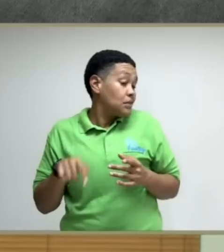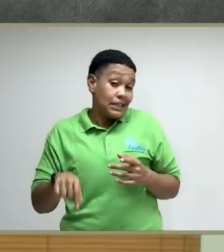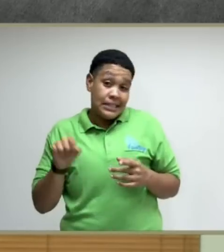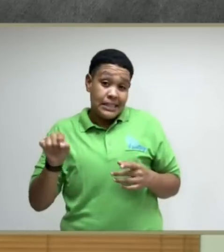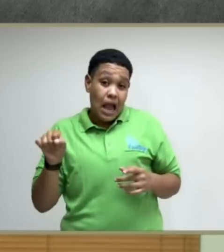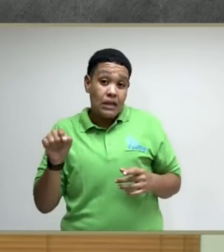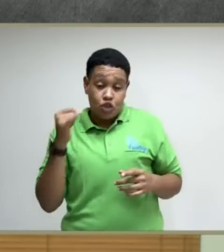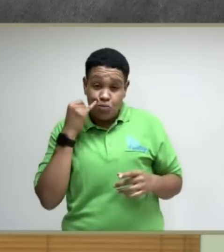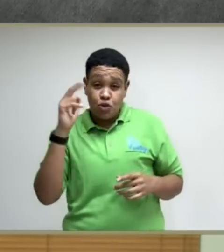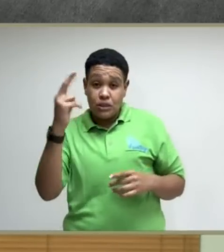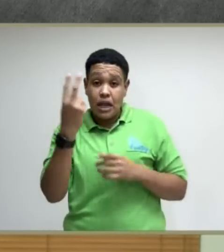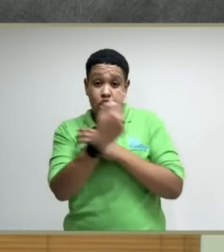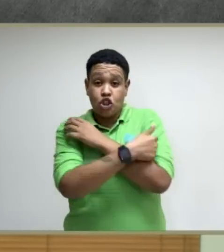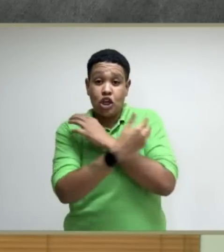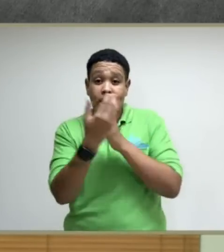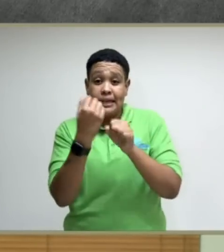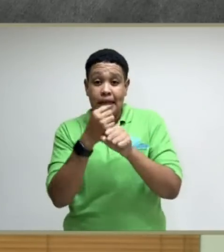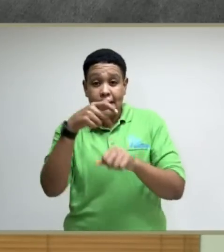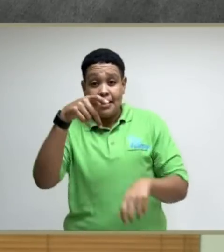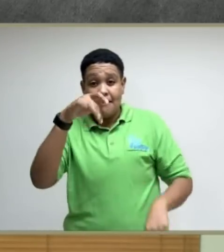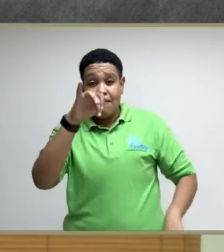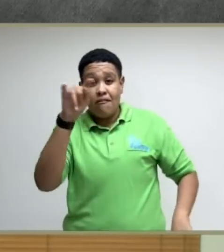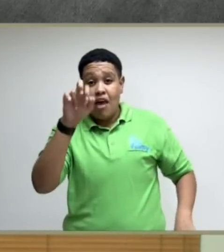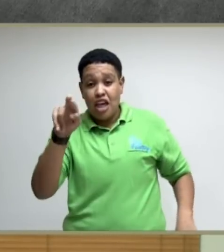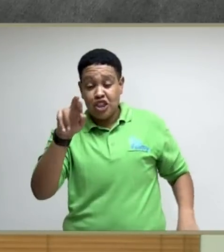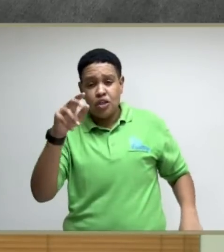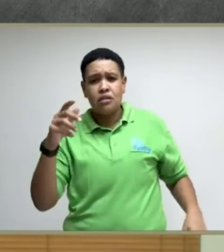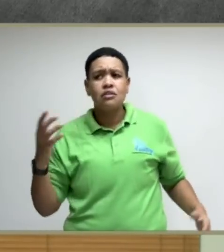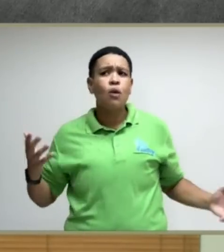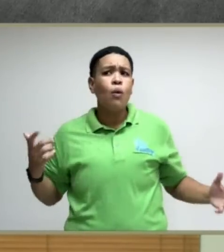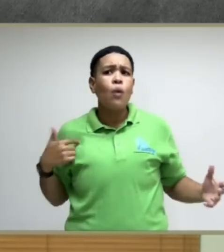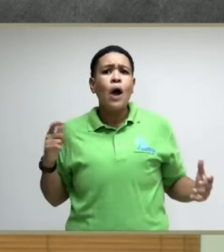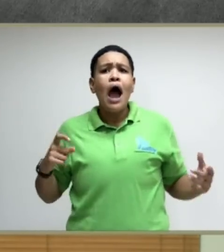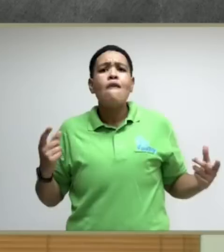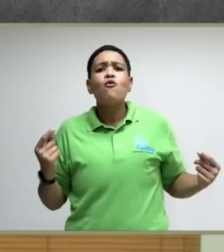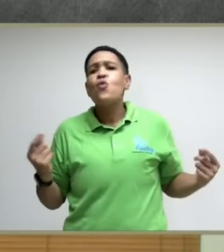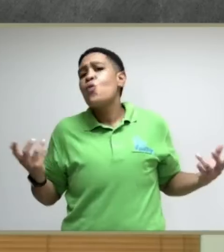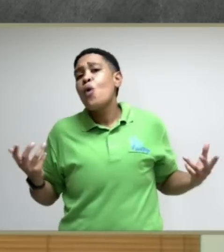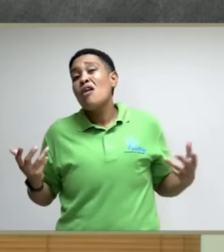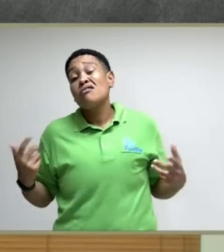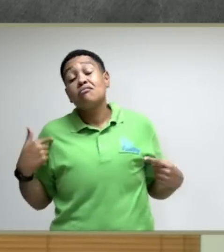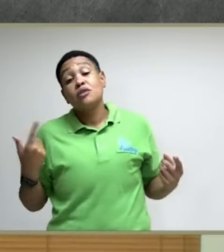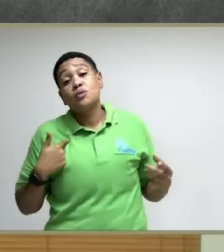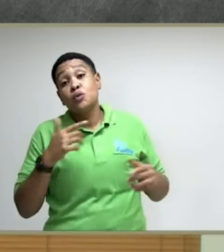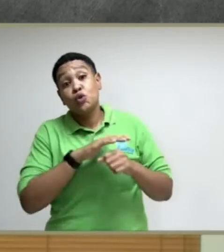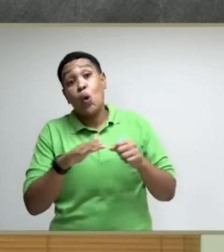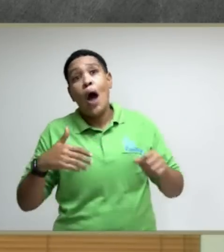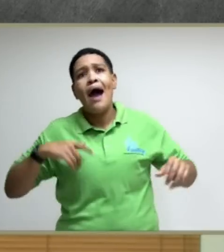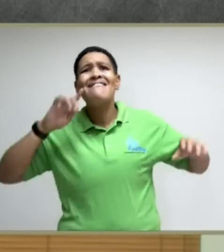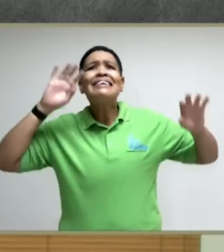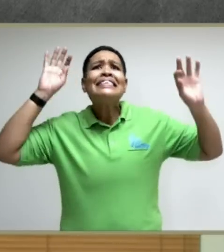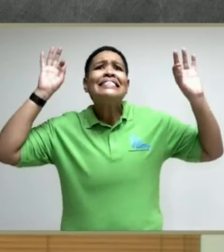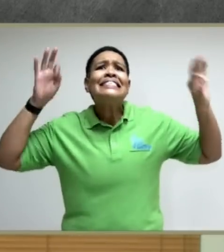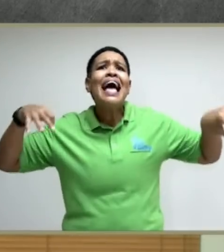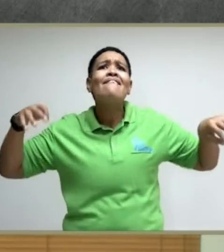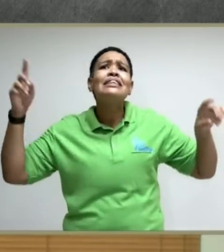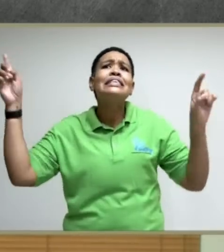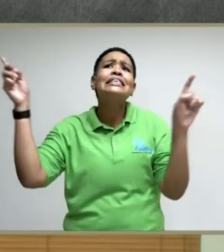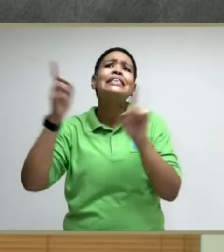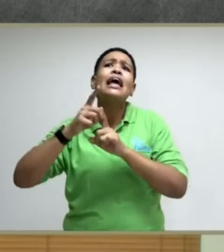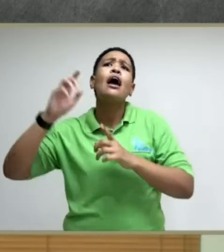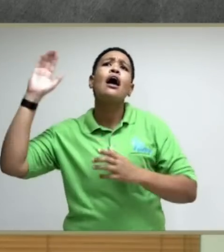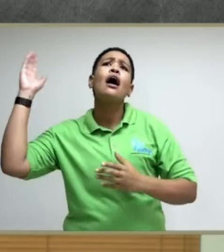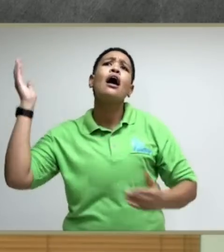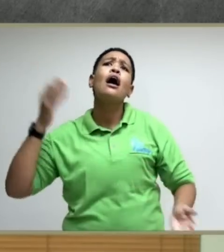Saturday. And so because of that, what we may have to do, since we don't have a definite date on